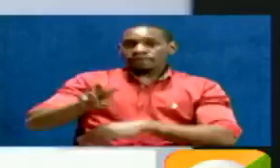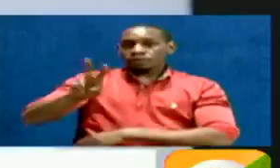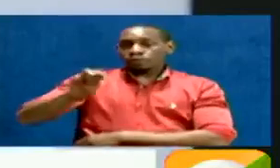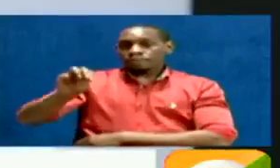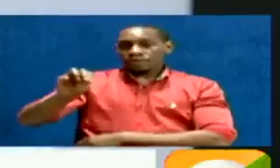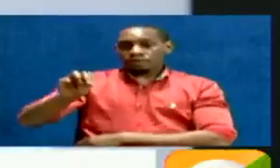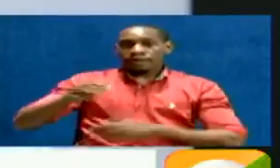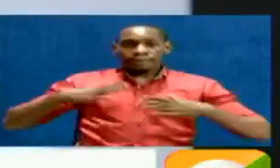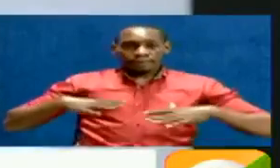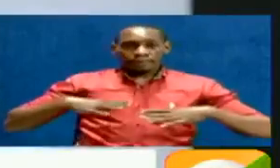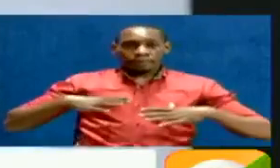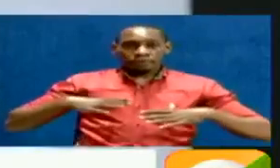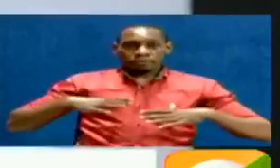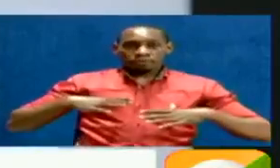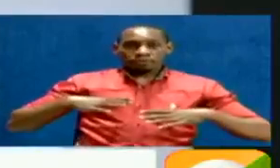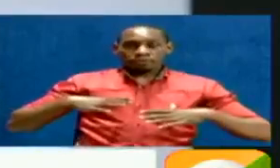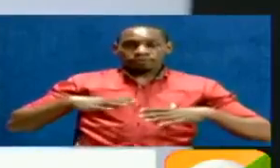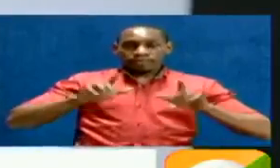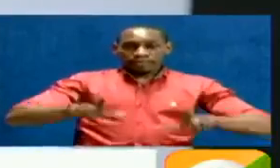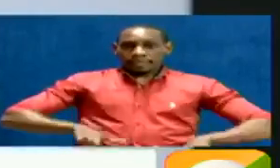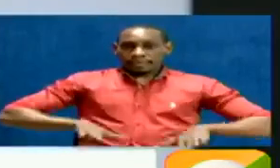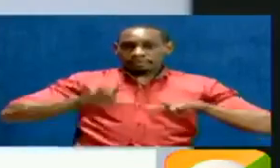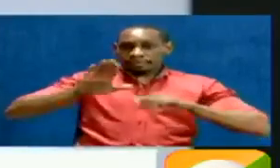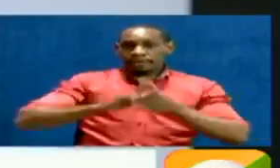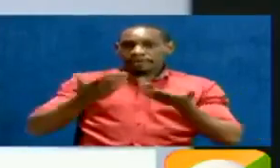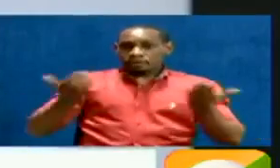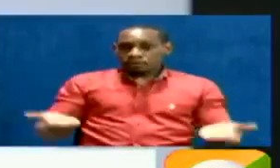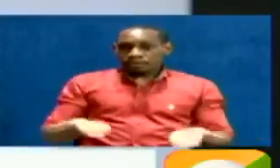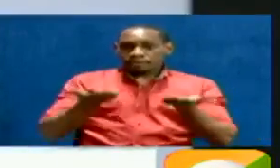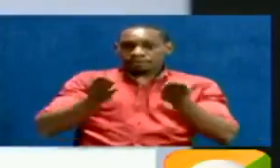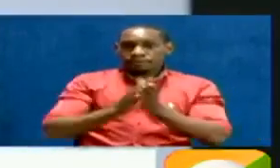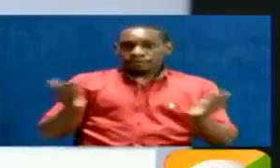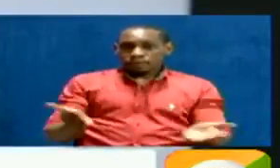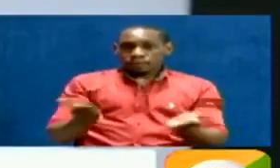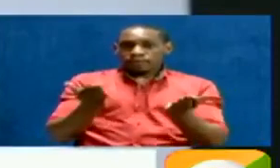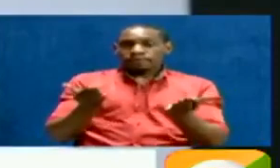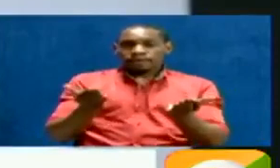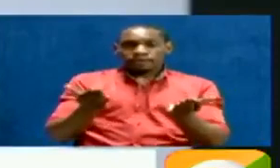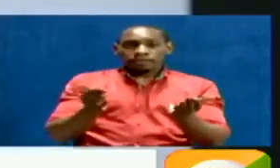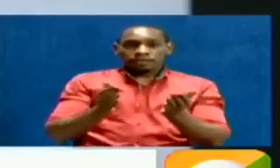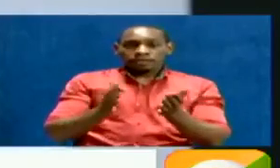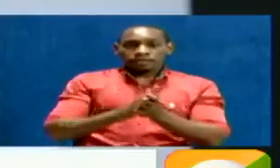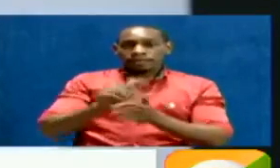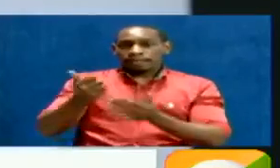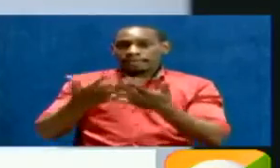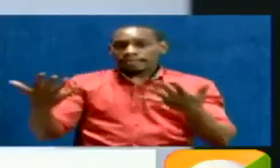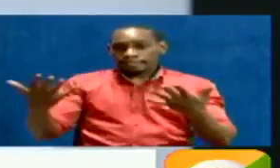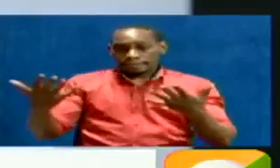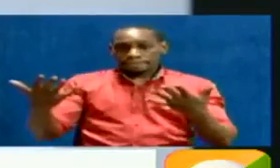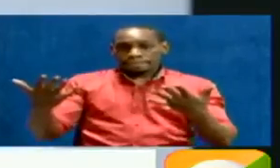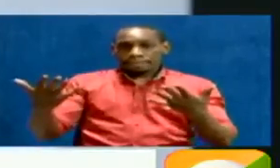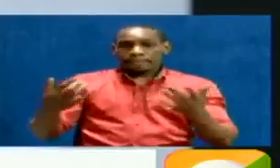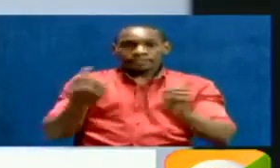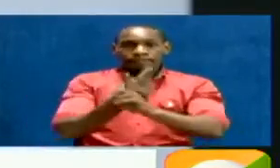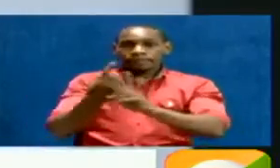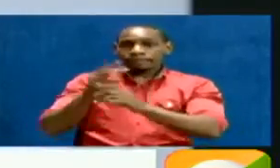million people in terms of their lives by improving welfare and other elements